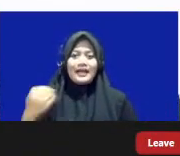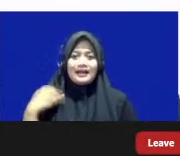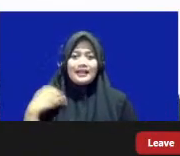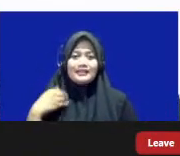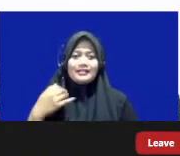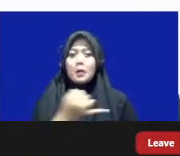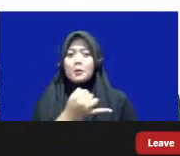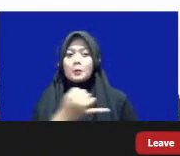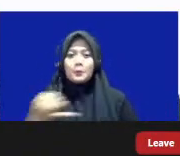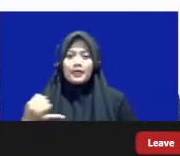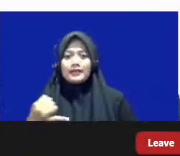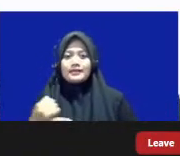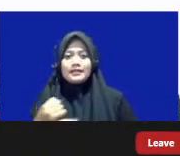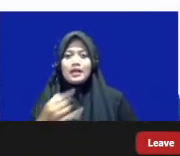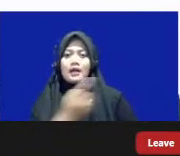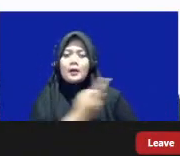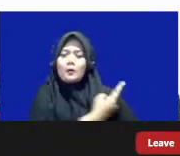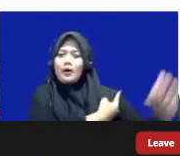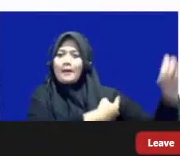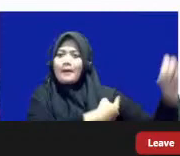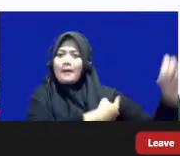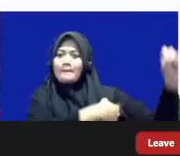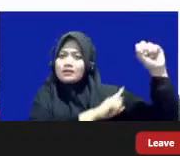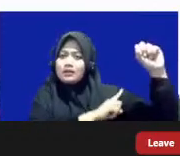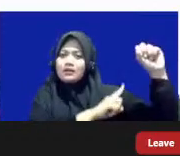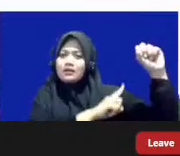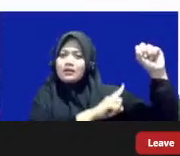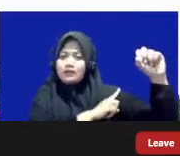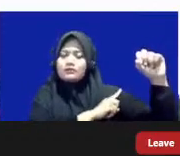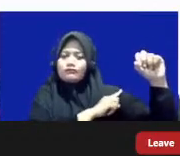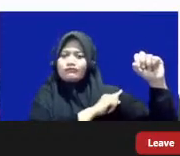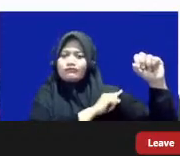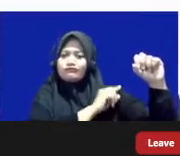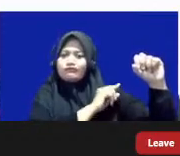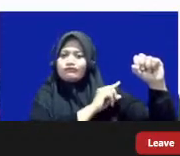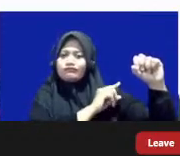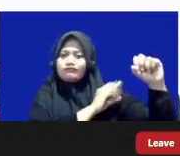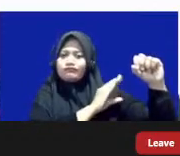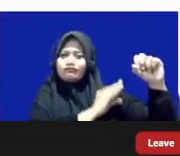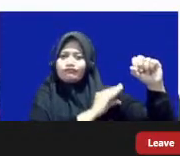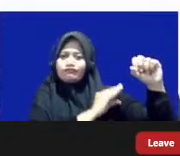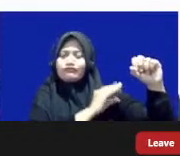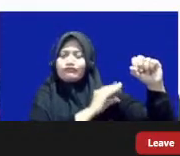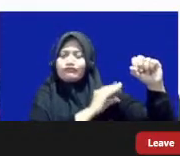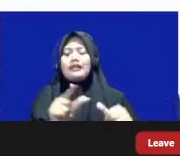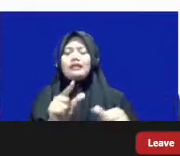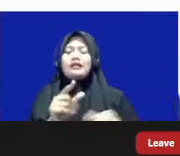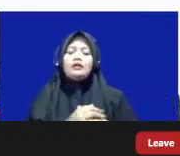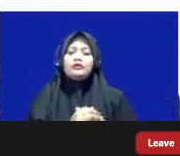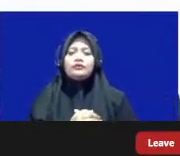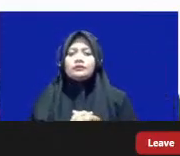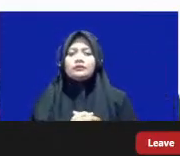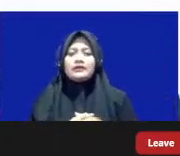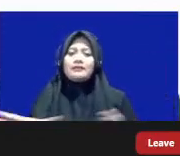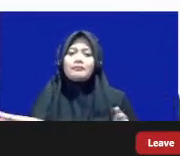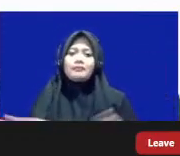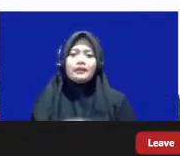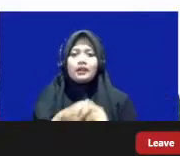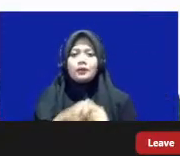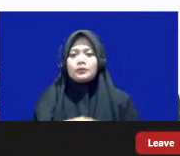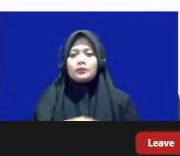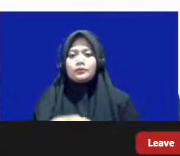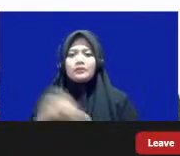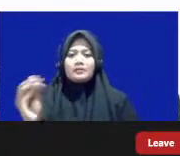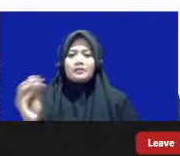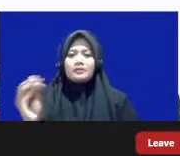engagement, and there was actually zero leadership. This was the was to address by our government.